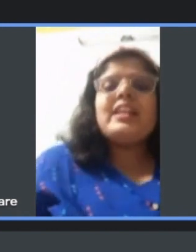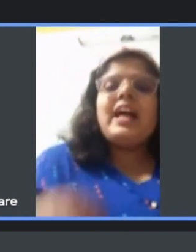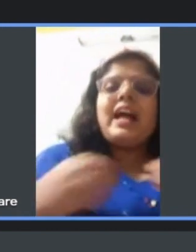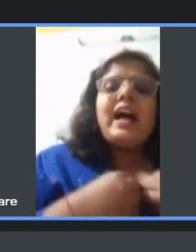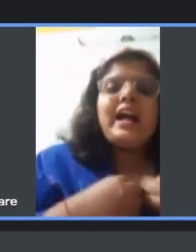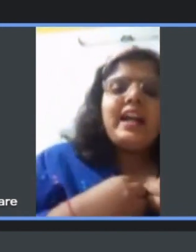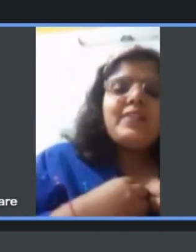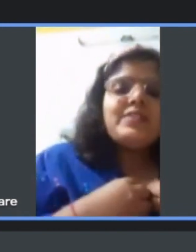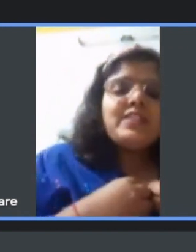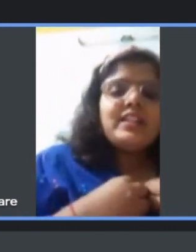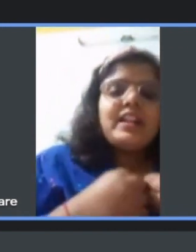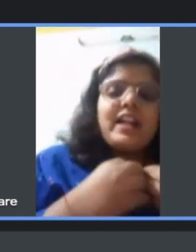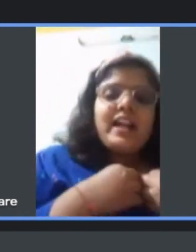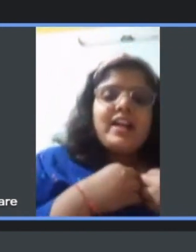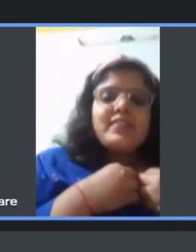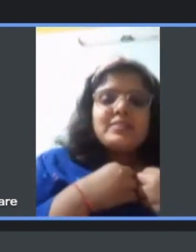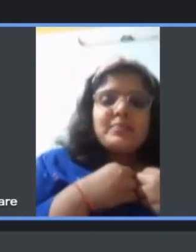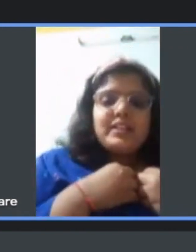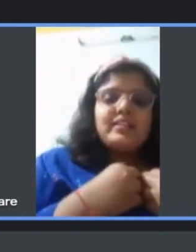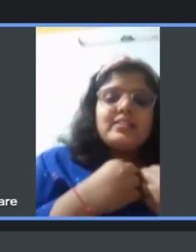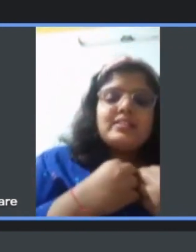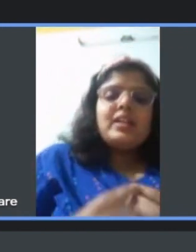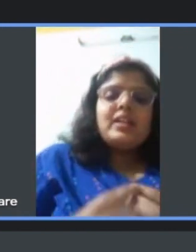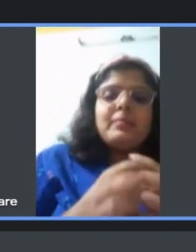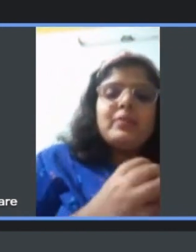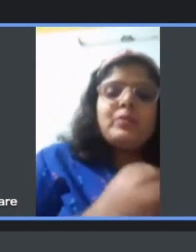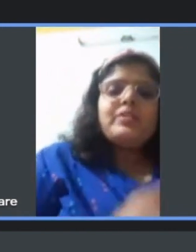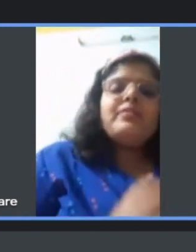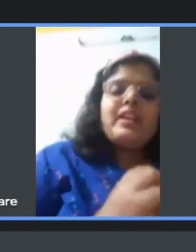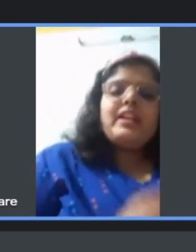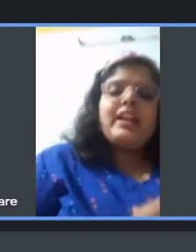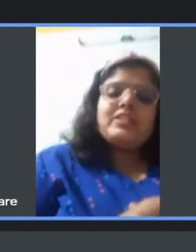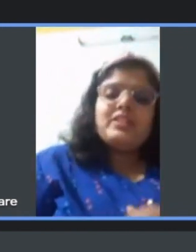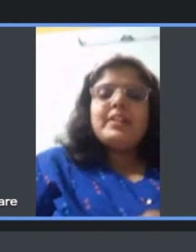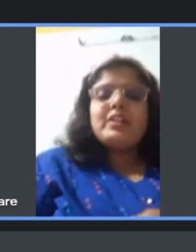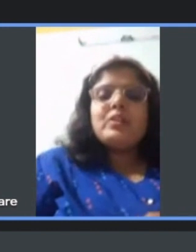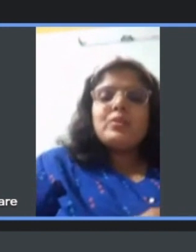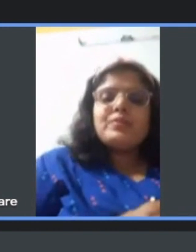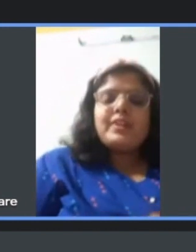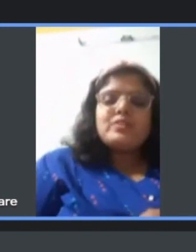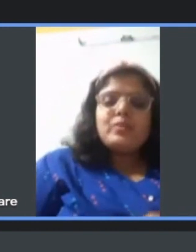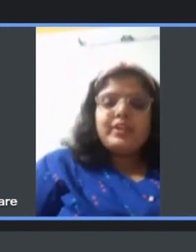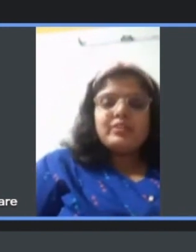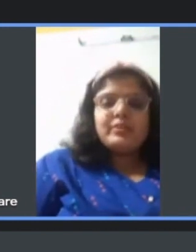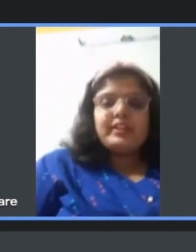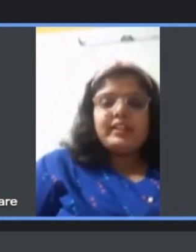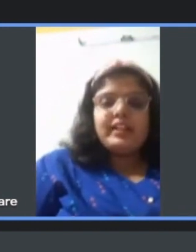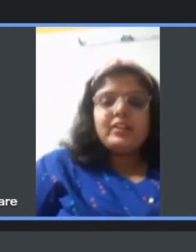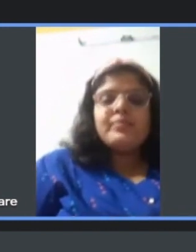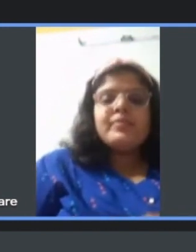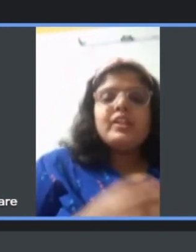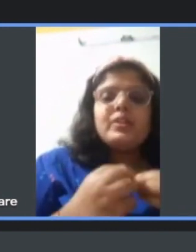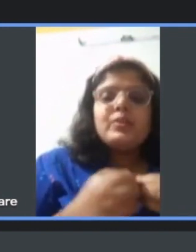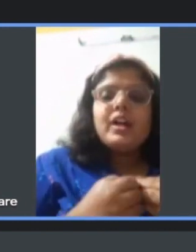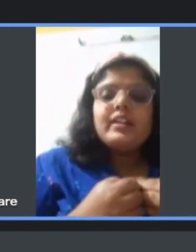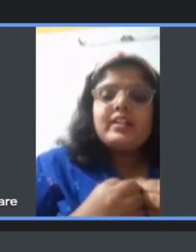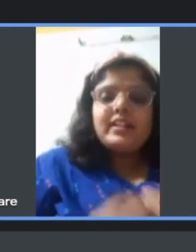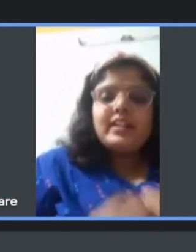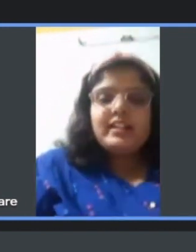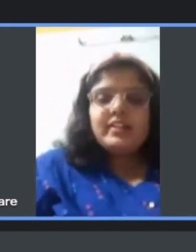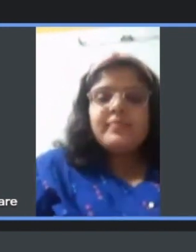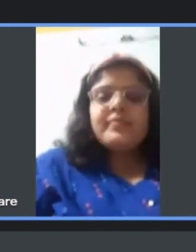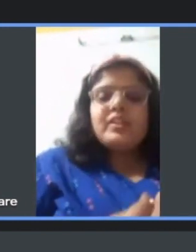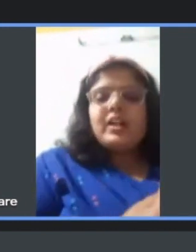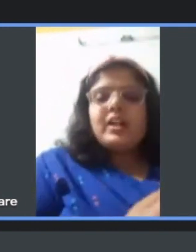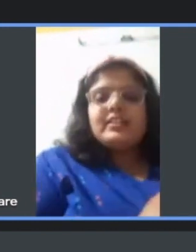because I have seen and I have experienced my own very extremely close friends going through it. Like, you can't